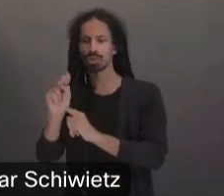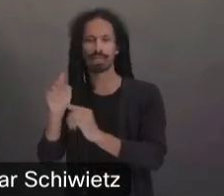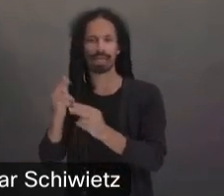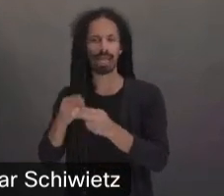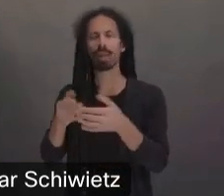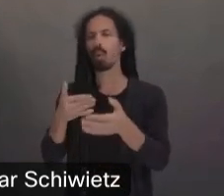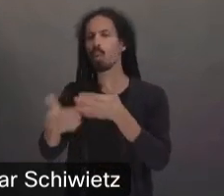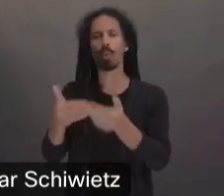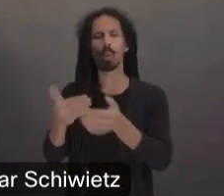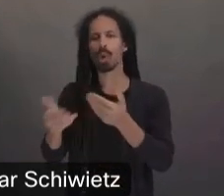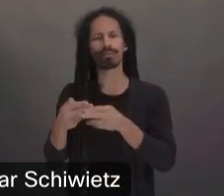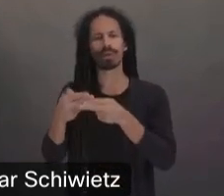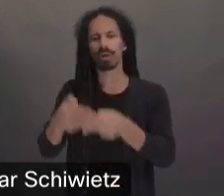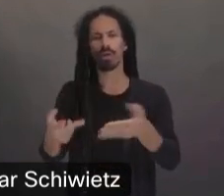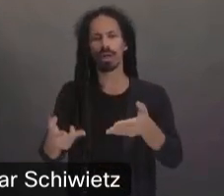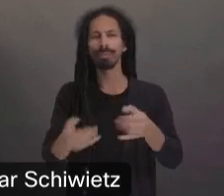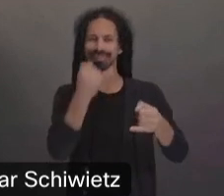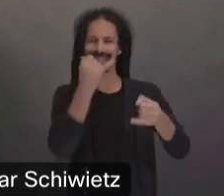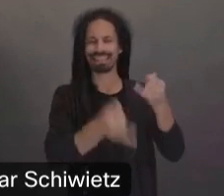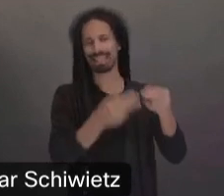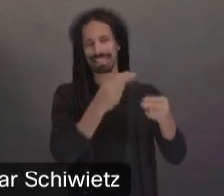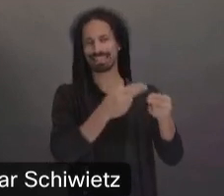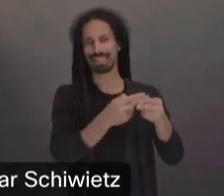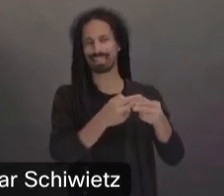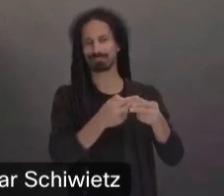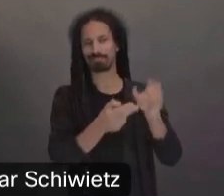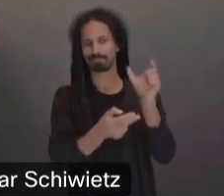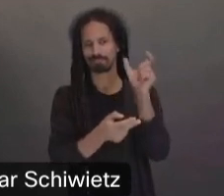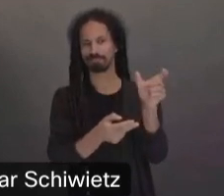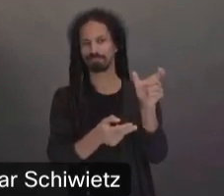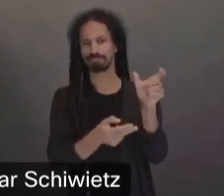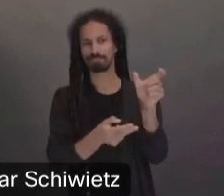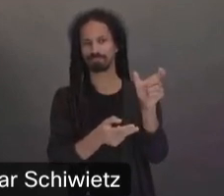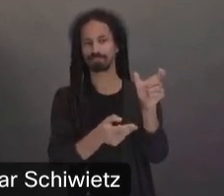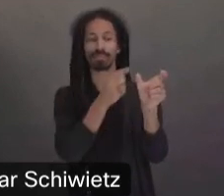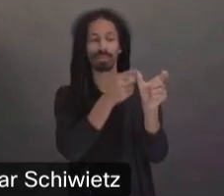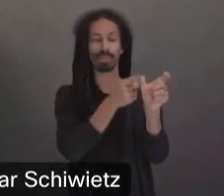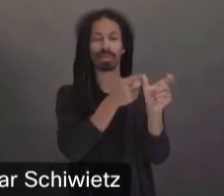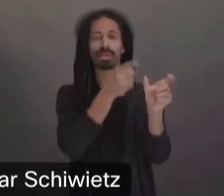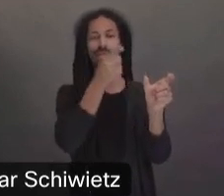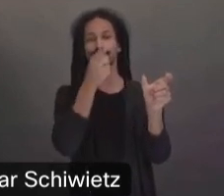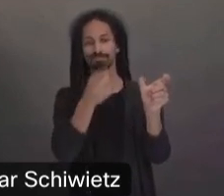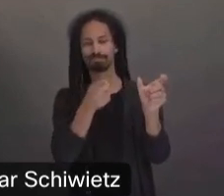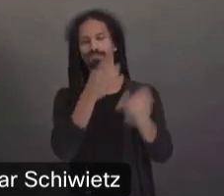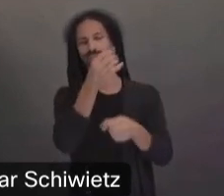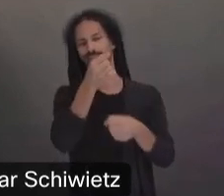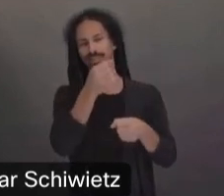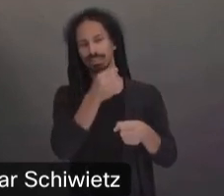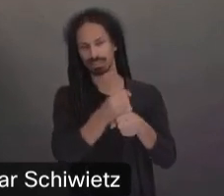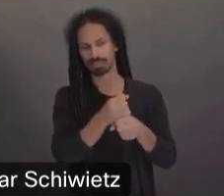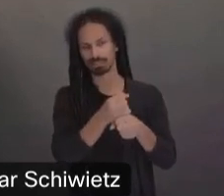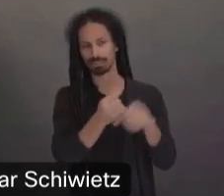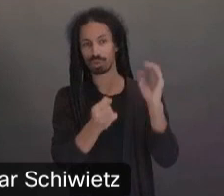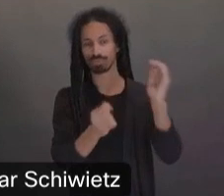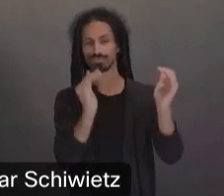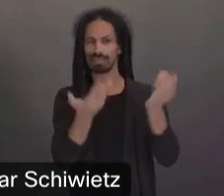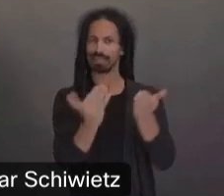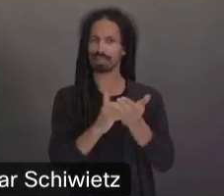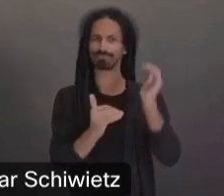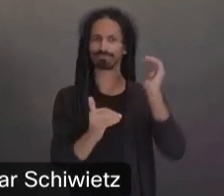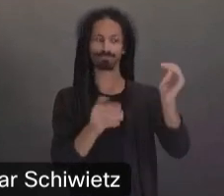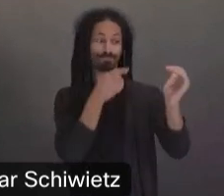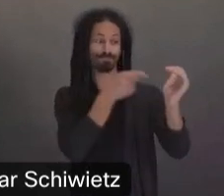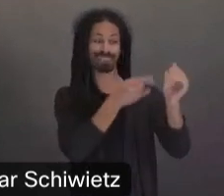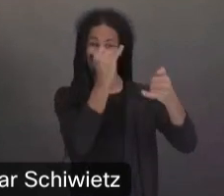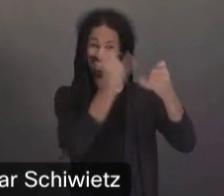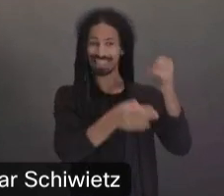use for the author in the in-text citations. So last name followed by